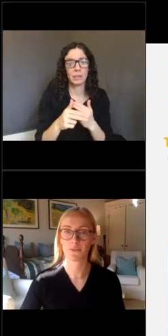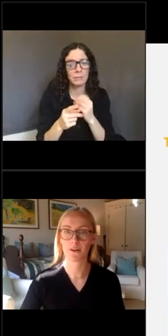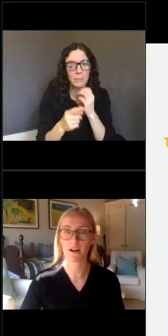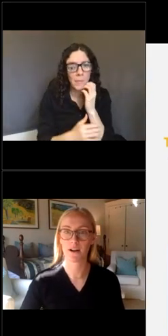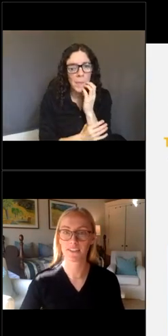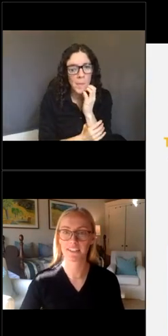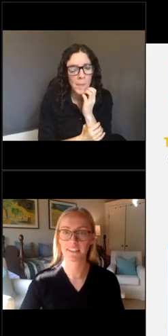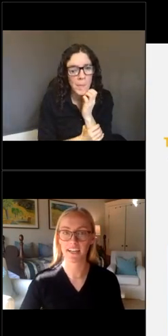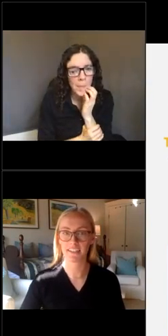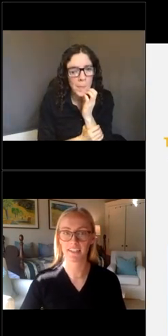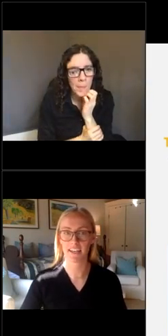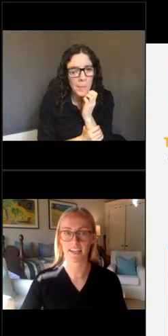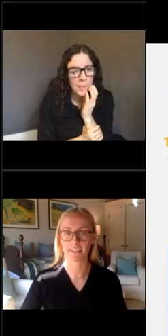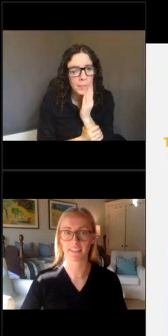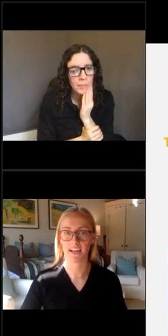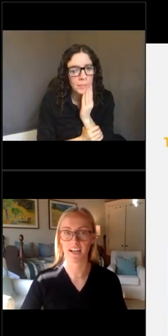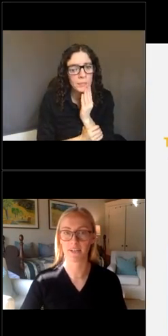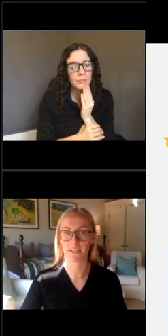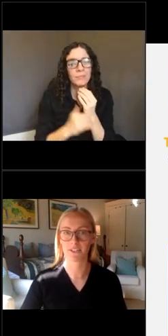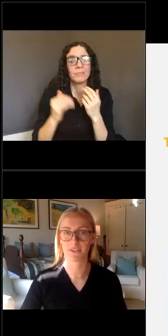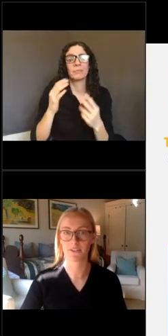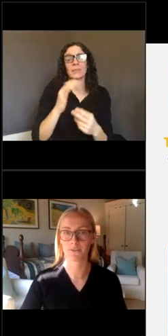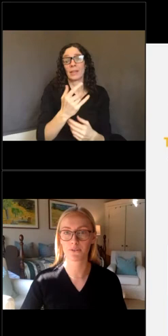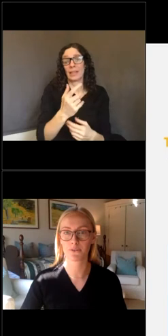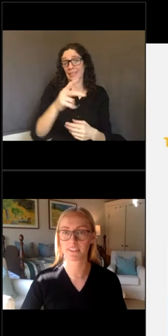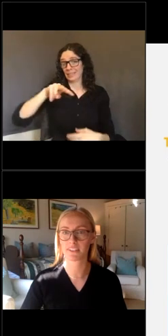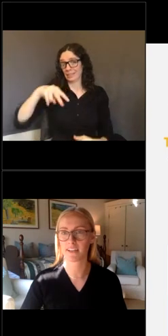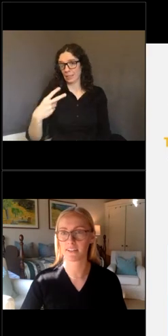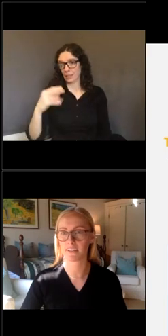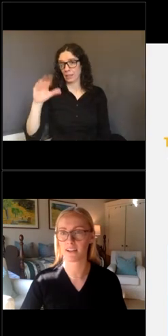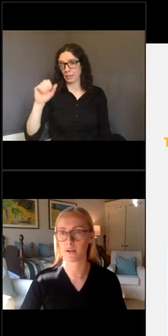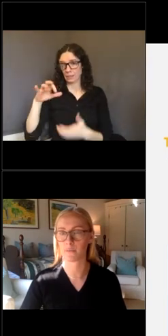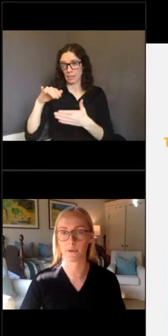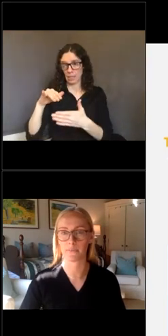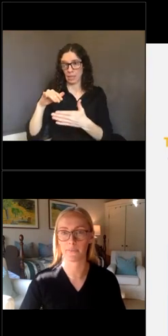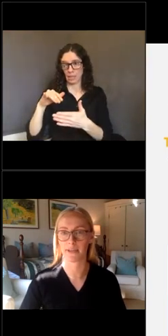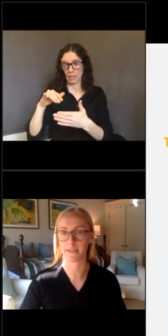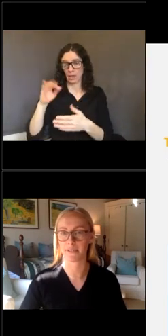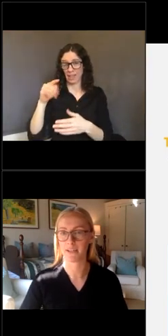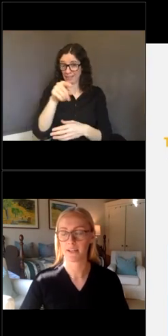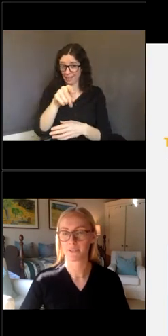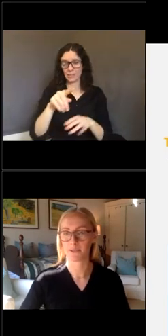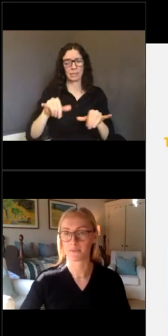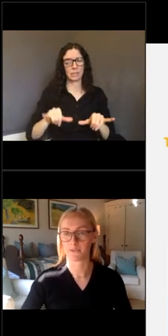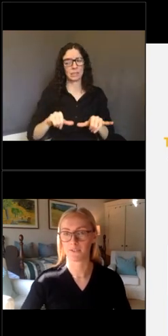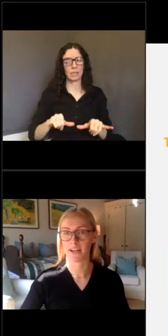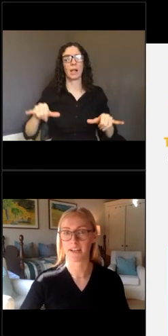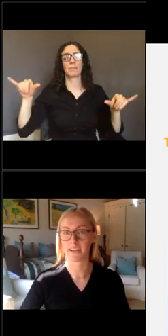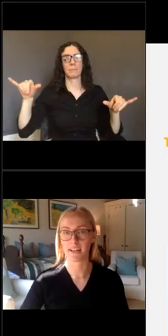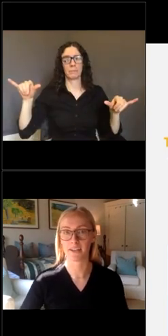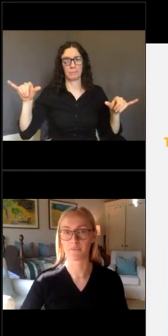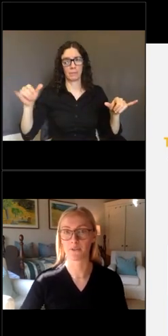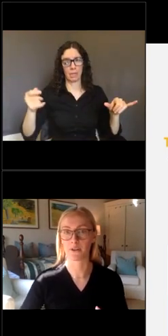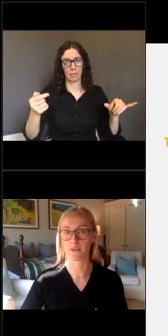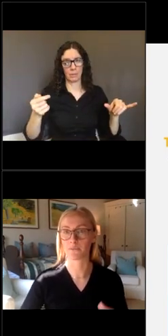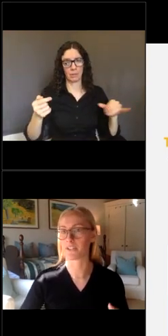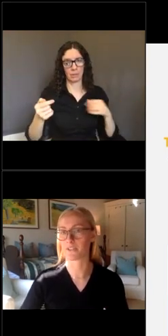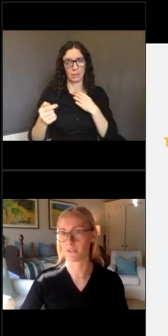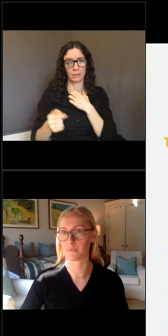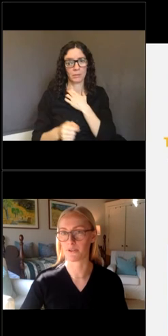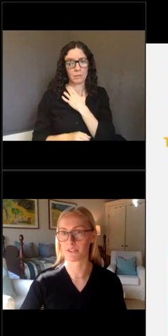So on the second case, I wanted to scale up a bit to provide a